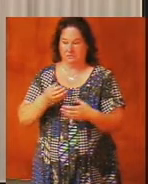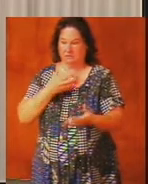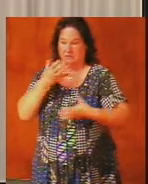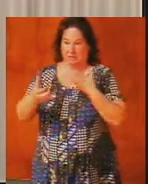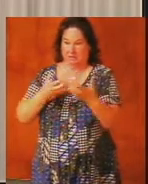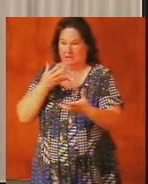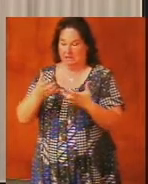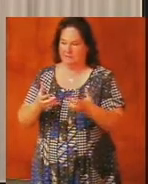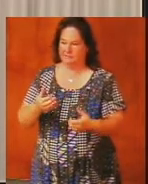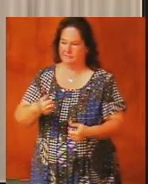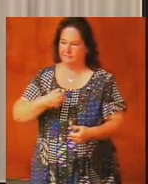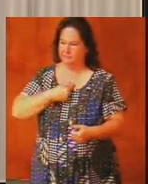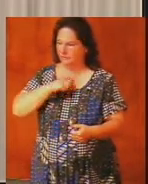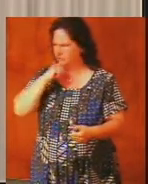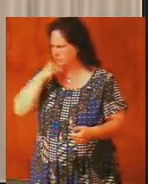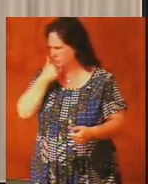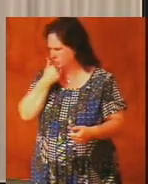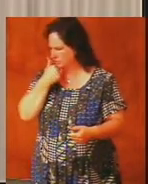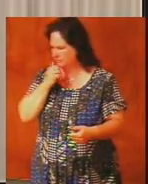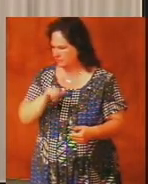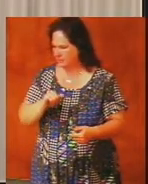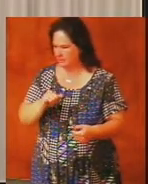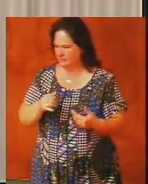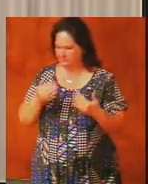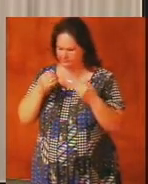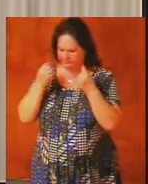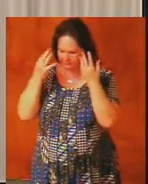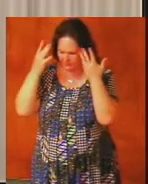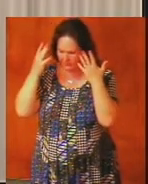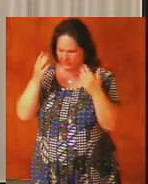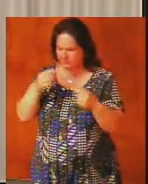And I am ashamed of that. I am embarrassed by that.